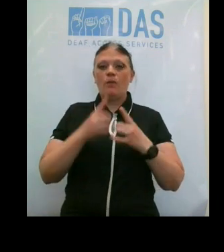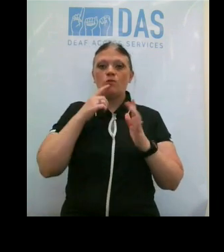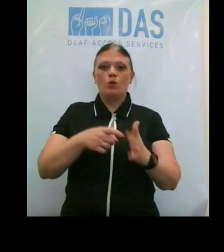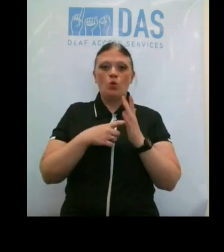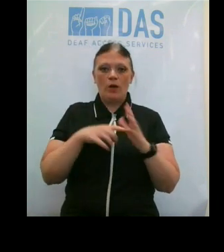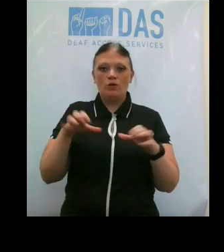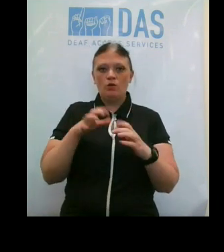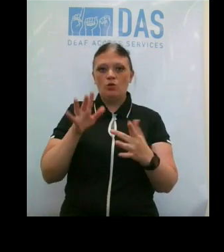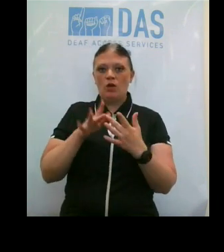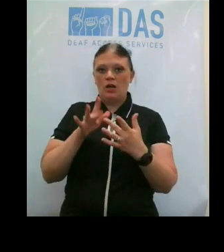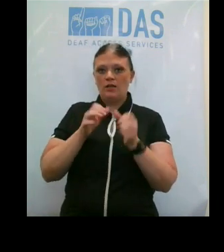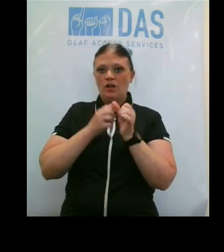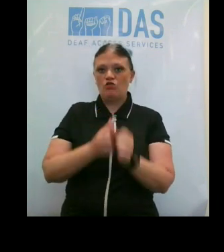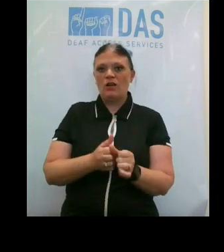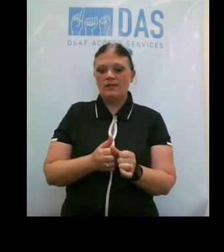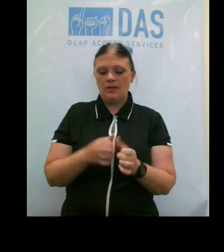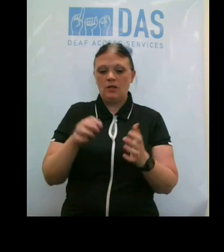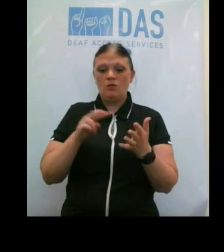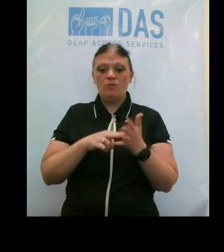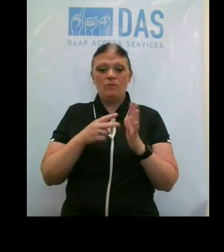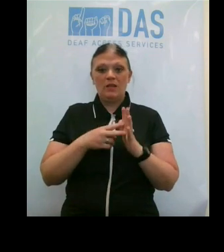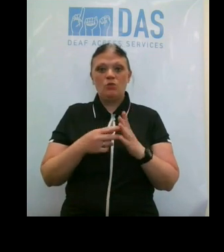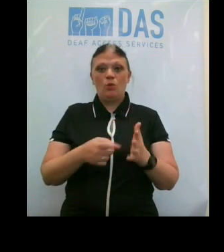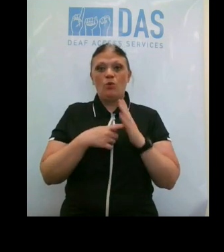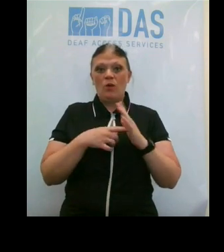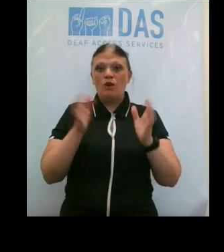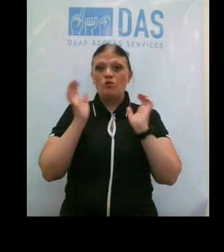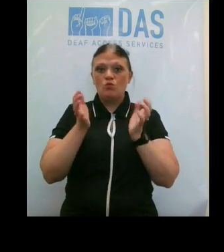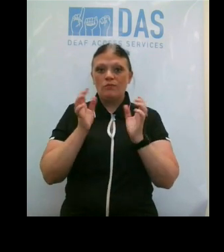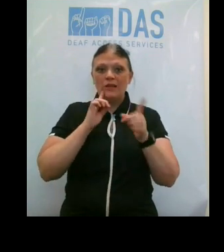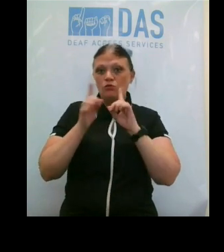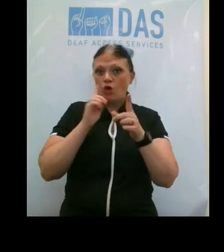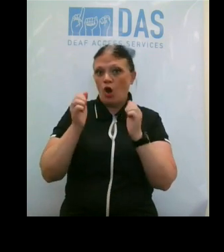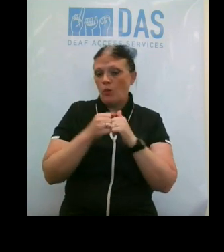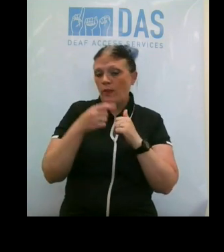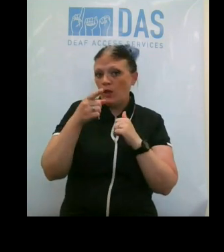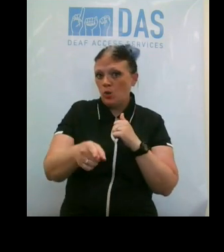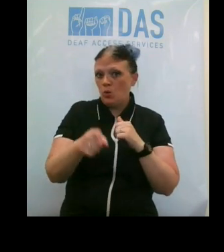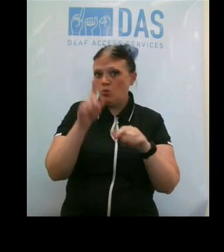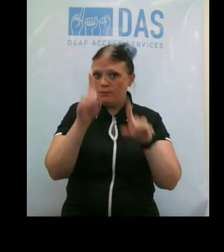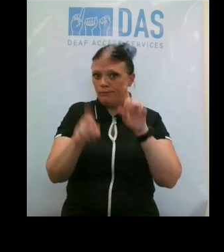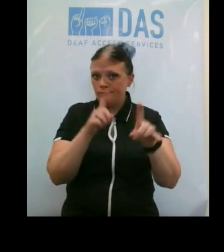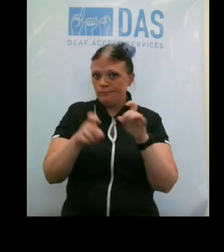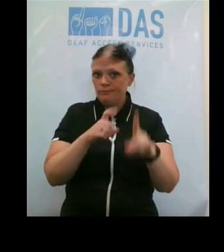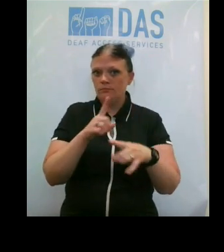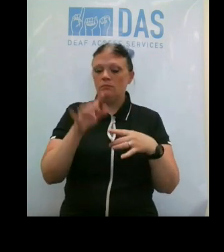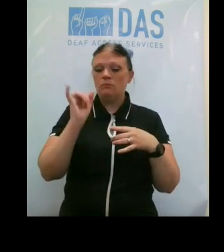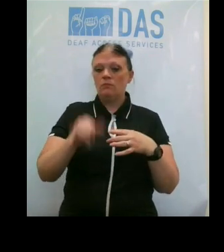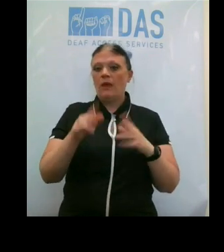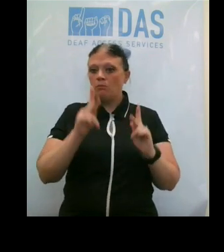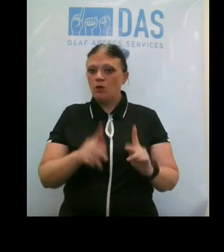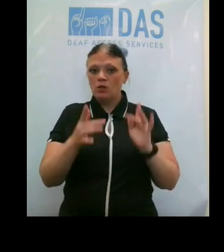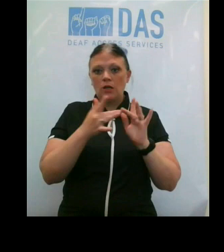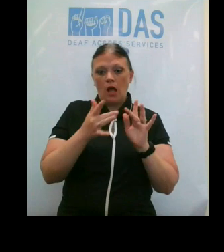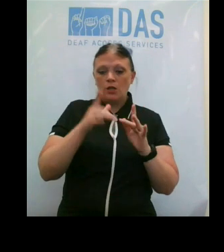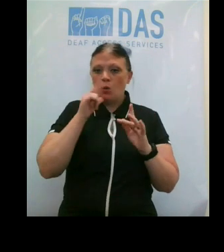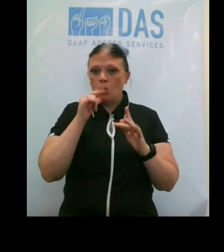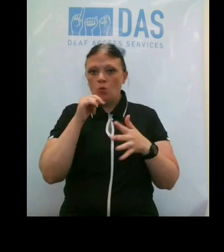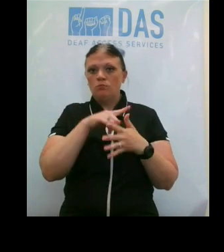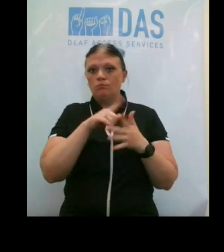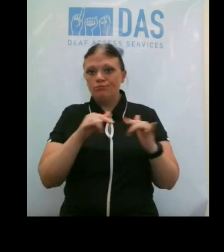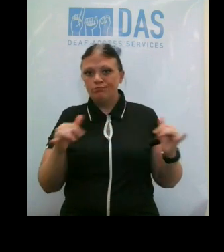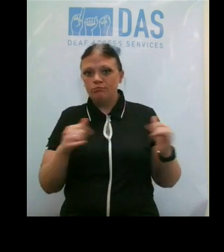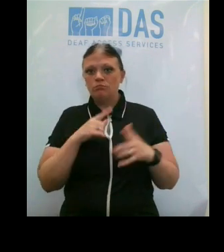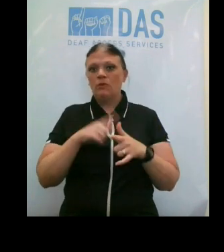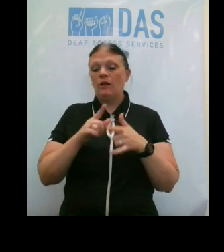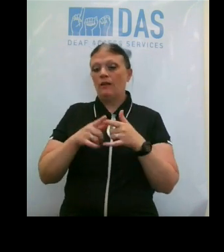all contact tracing, which means we're going to be required to talk to you as the employer and find out information as to who that individual was in contact with, and then talk